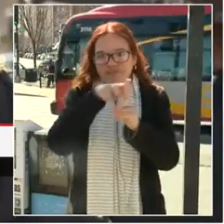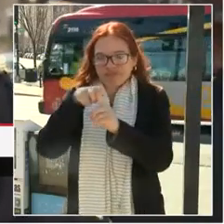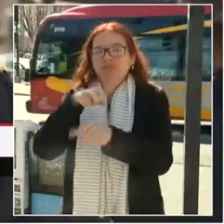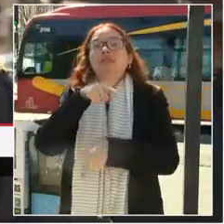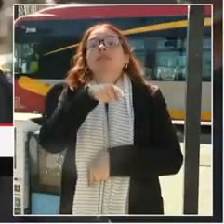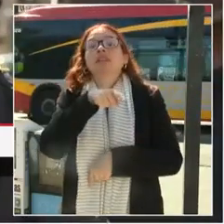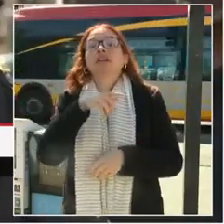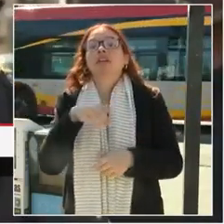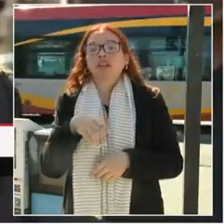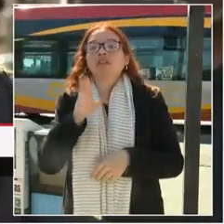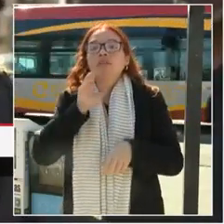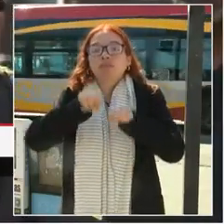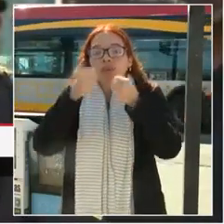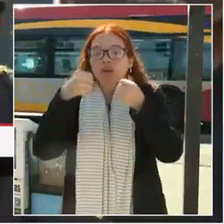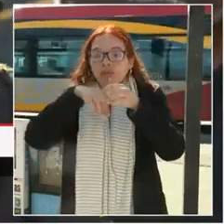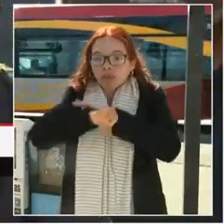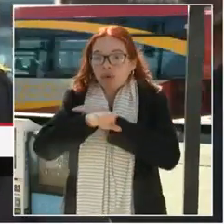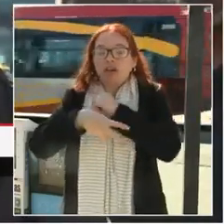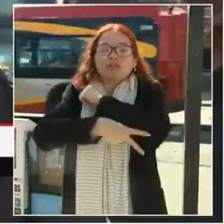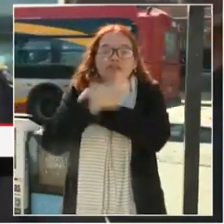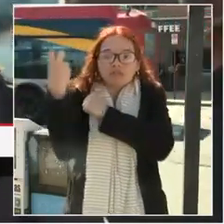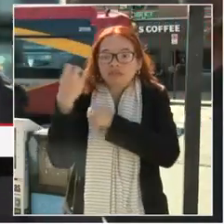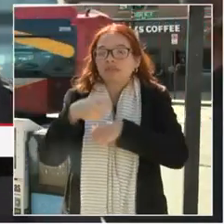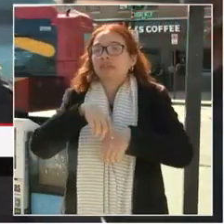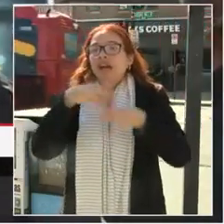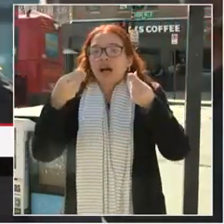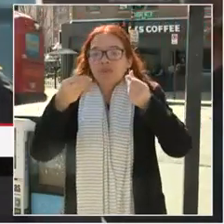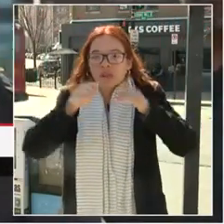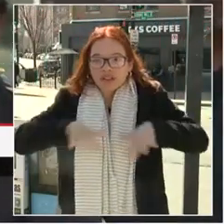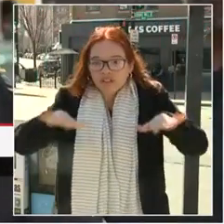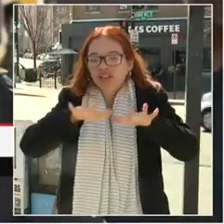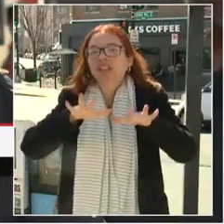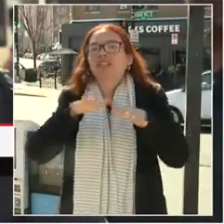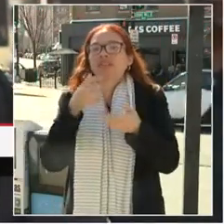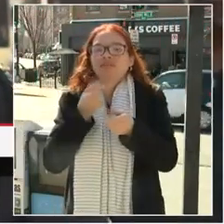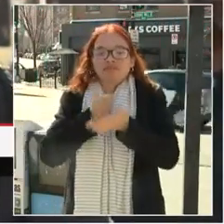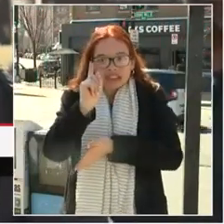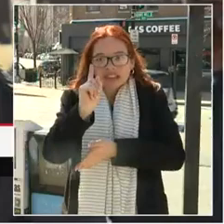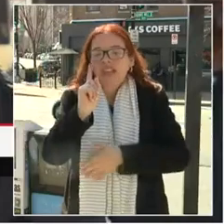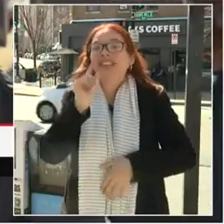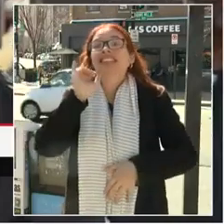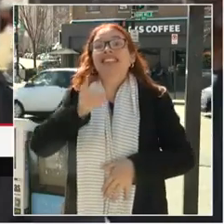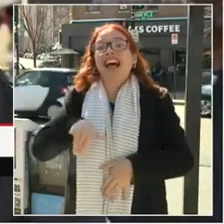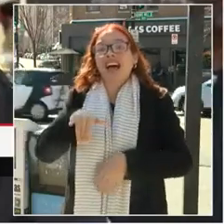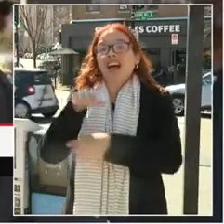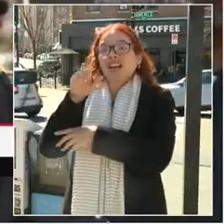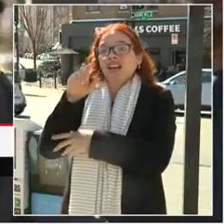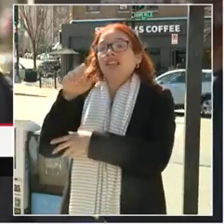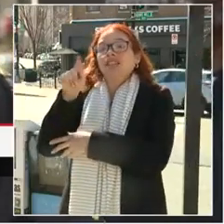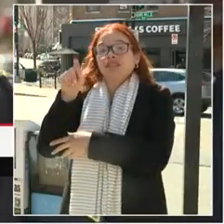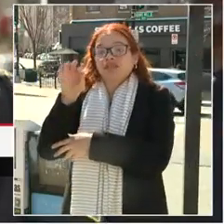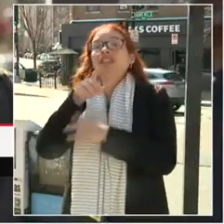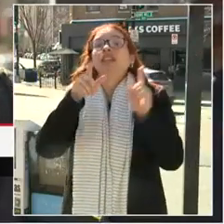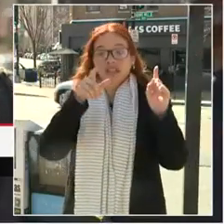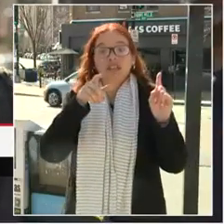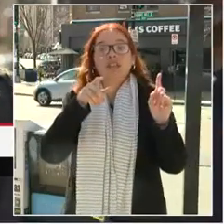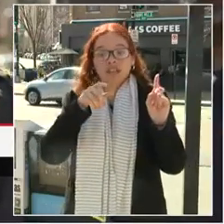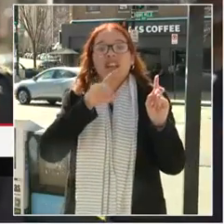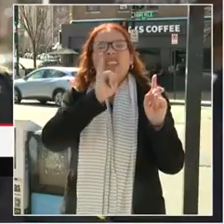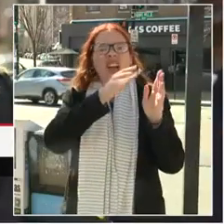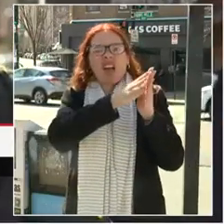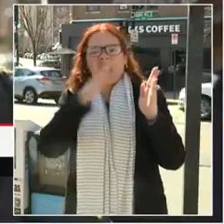and destruction of property offenses that occurred between October 17th and February 23rd of